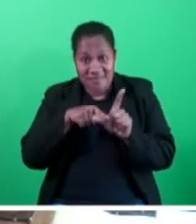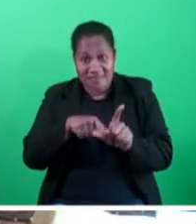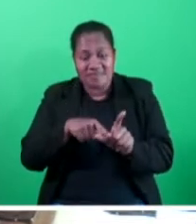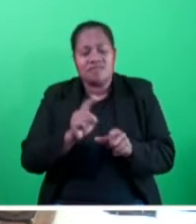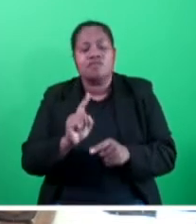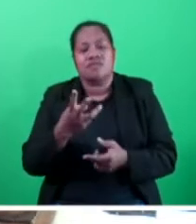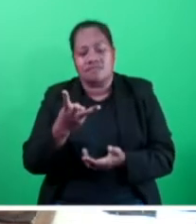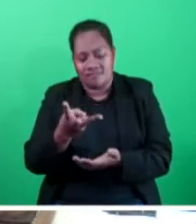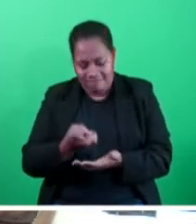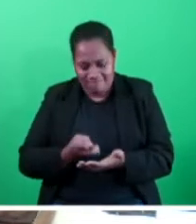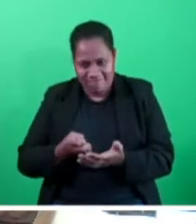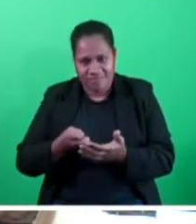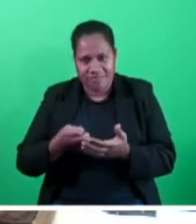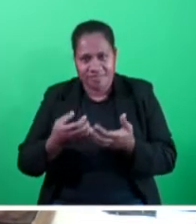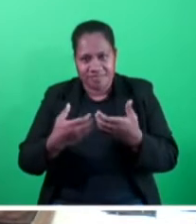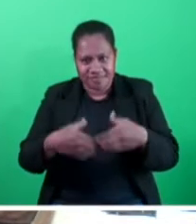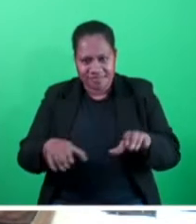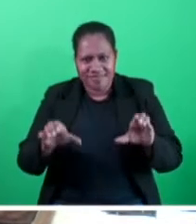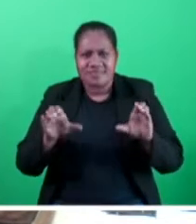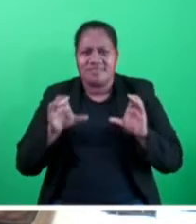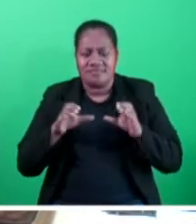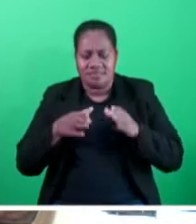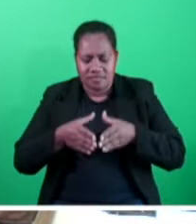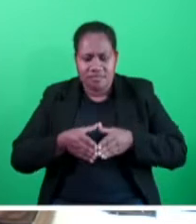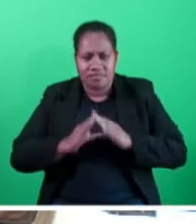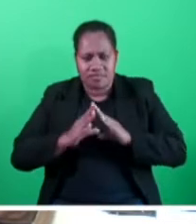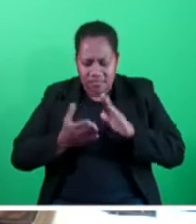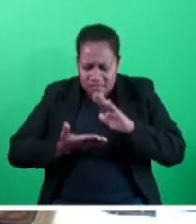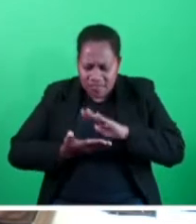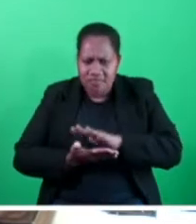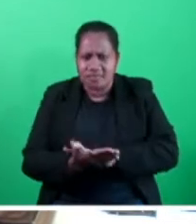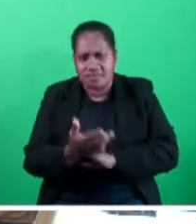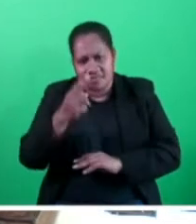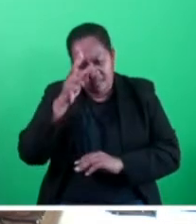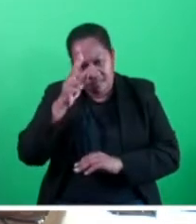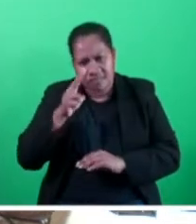established and regulated under the Wages Council Act 1960.